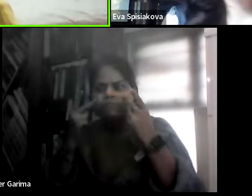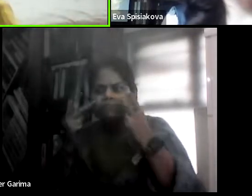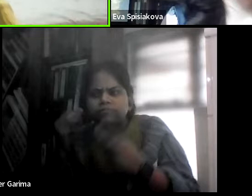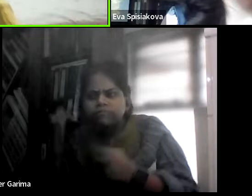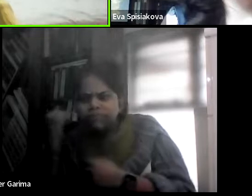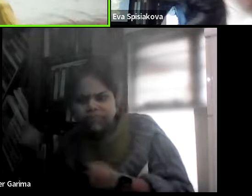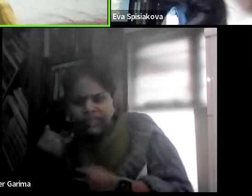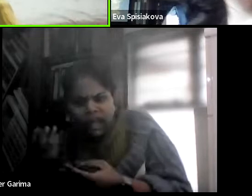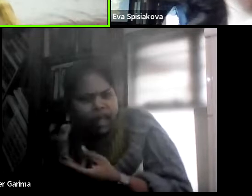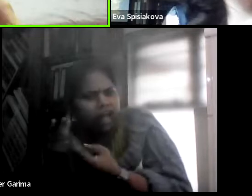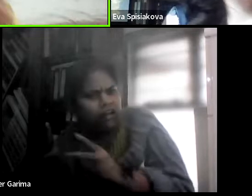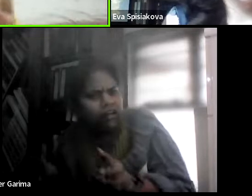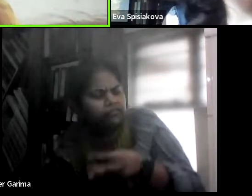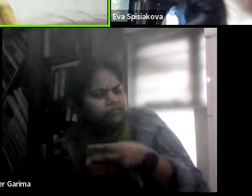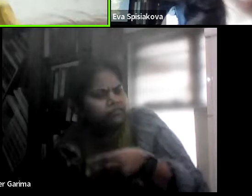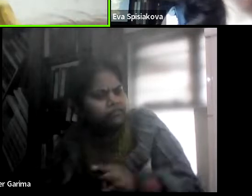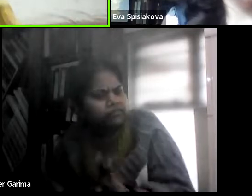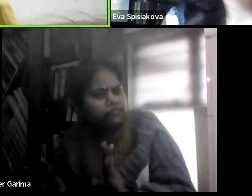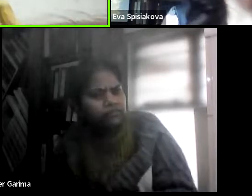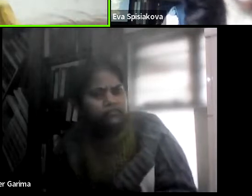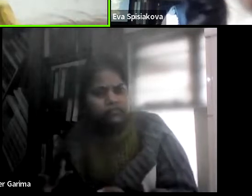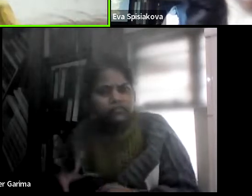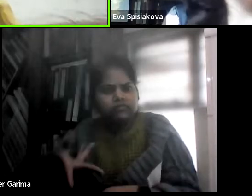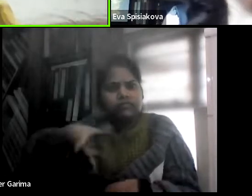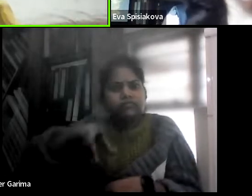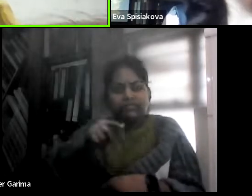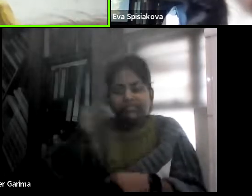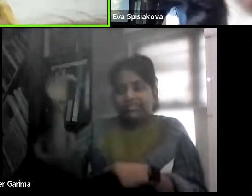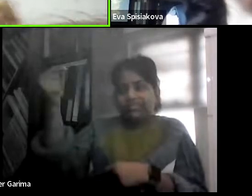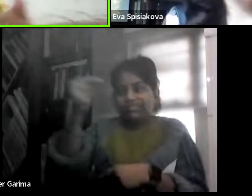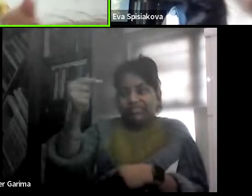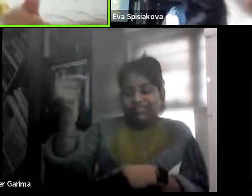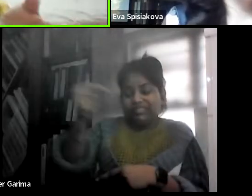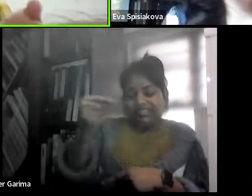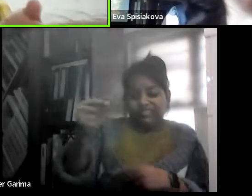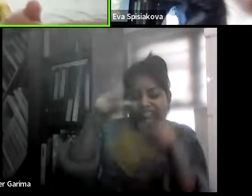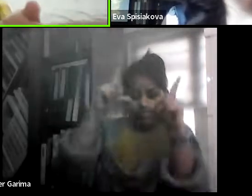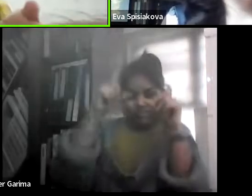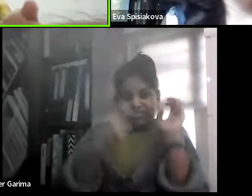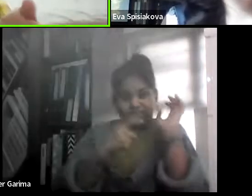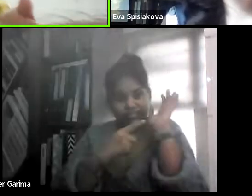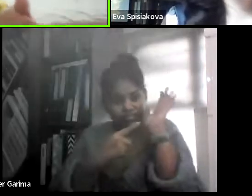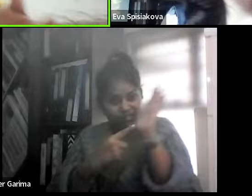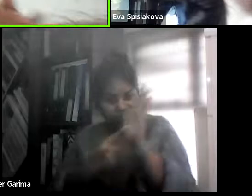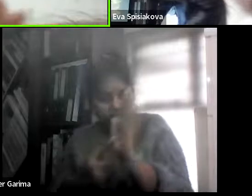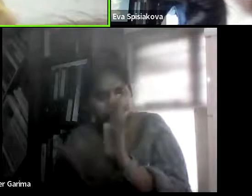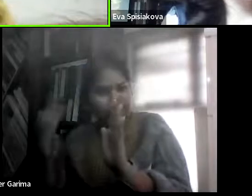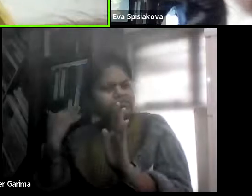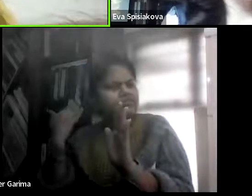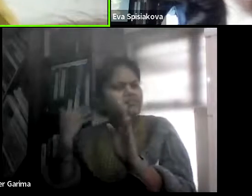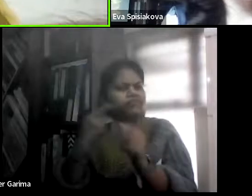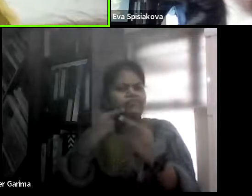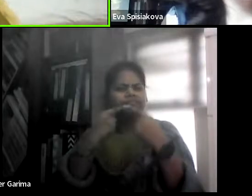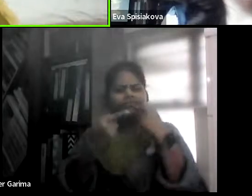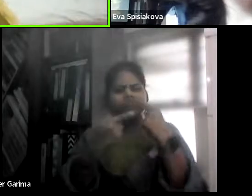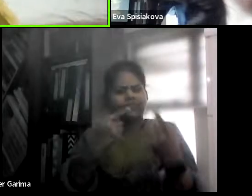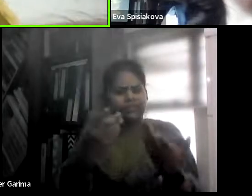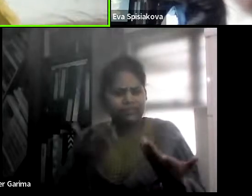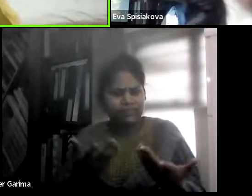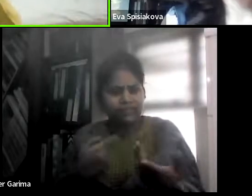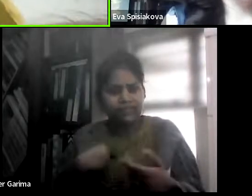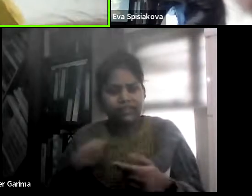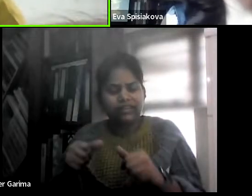which kind of reinforce the negative images that what we were talking about yesterday when we were doing the